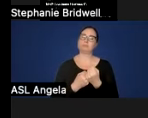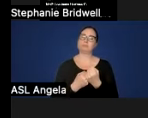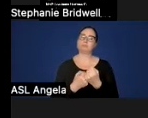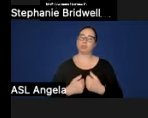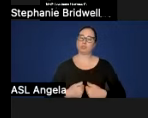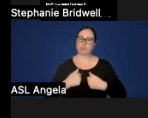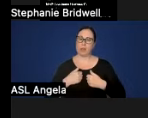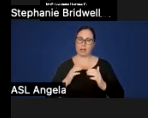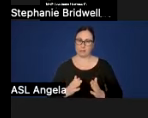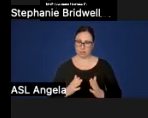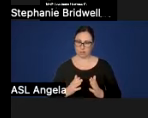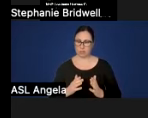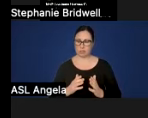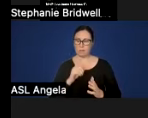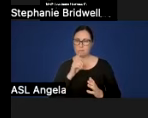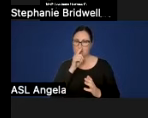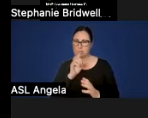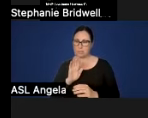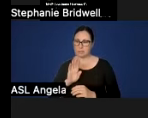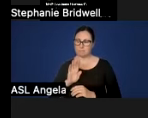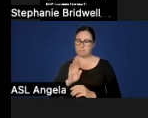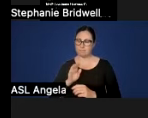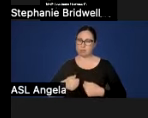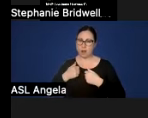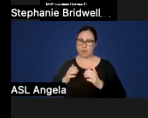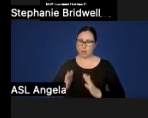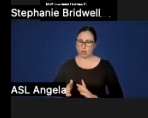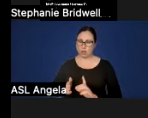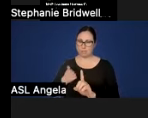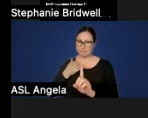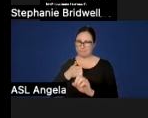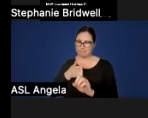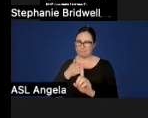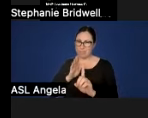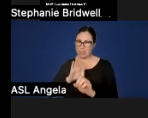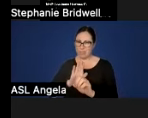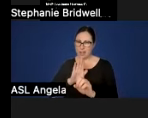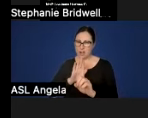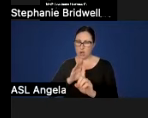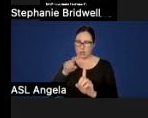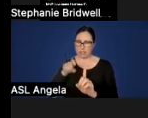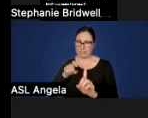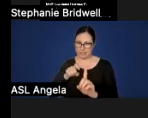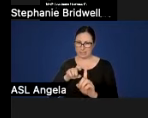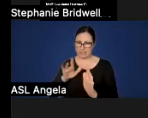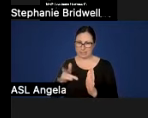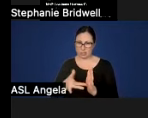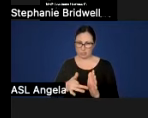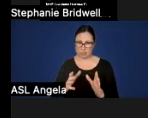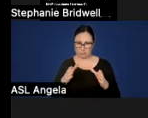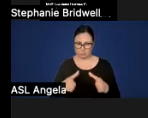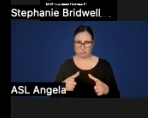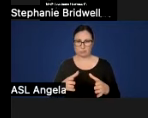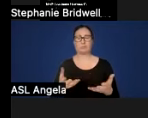their needs and their feedback in developing whatever your response is or needs to be,